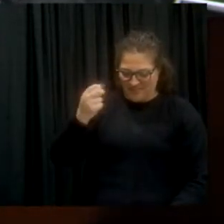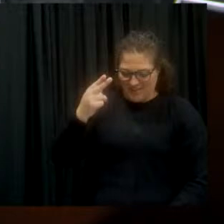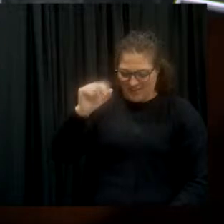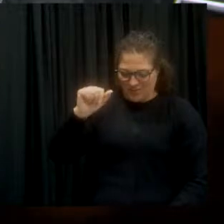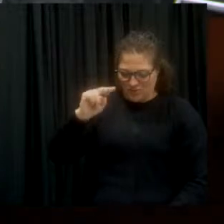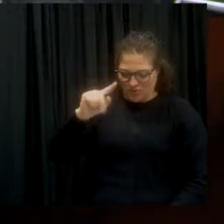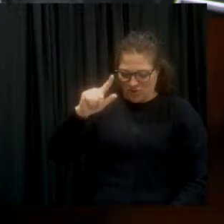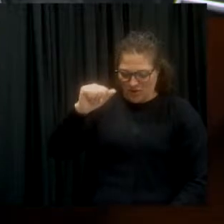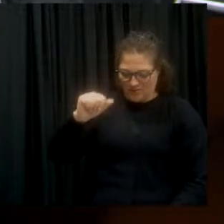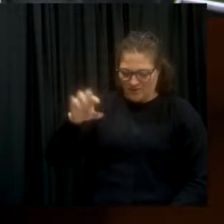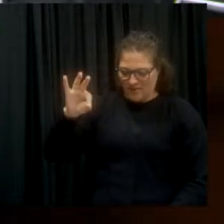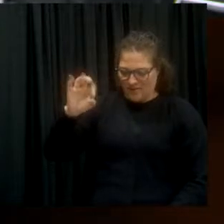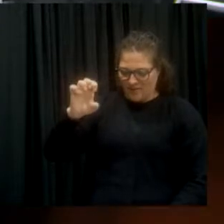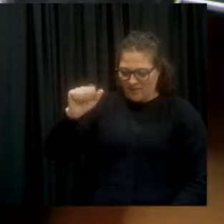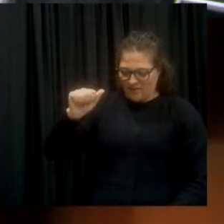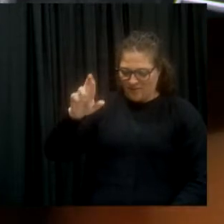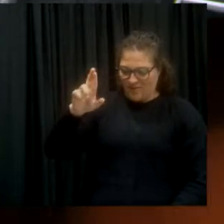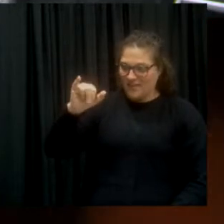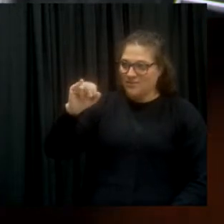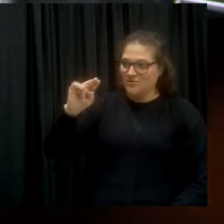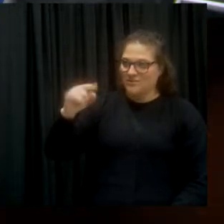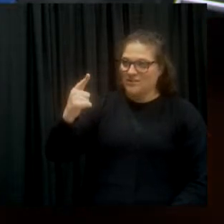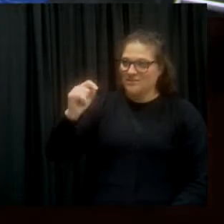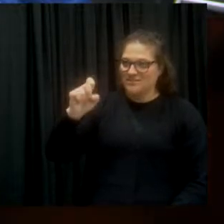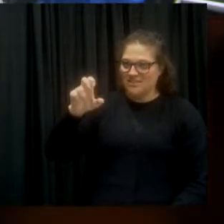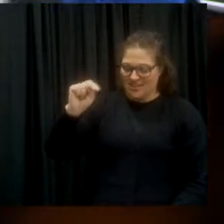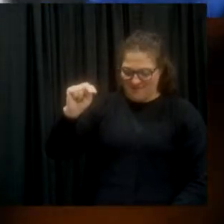Nashanta Farrington.